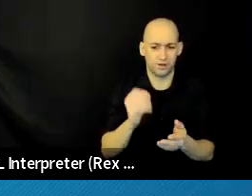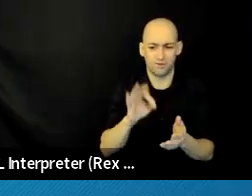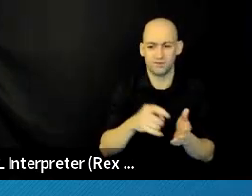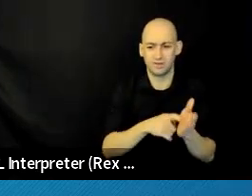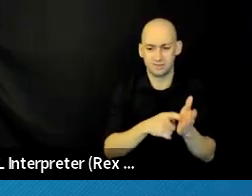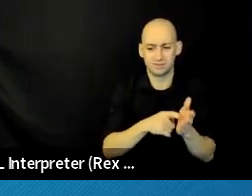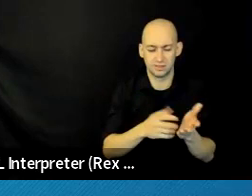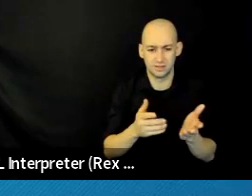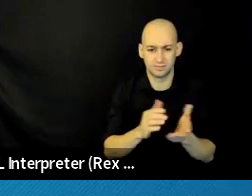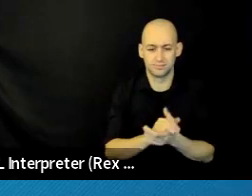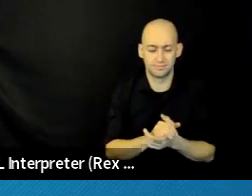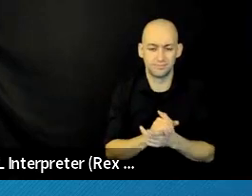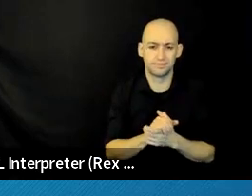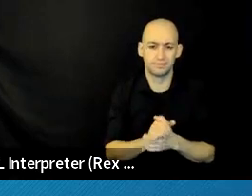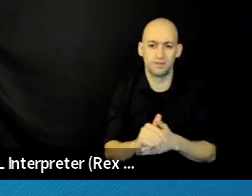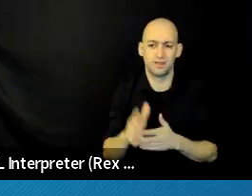our presentation,